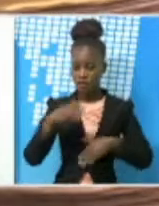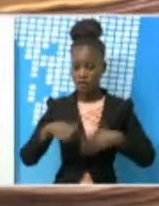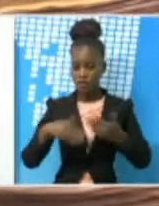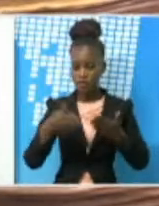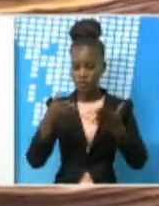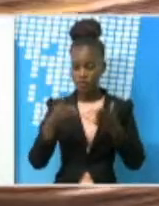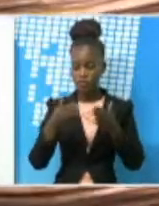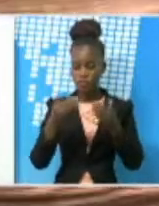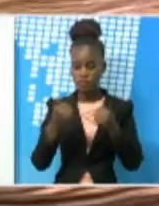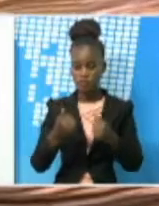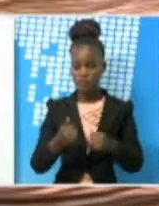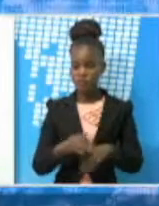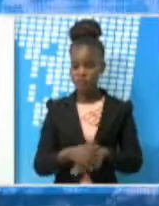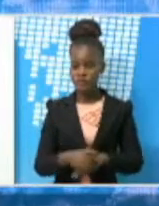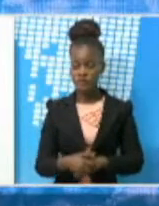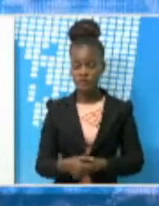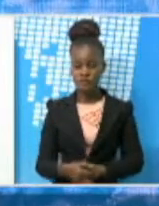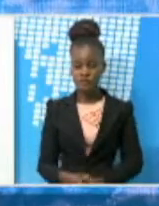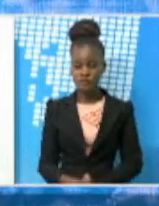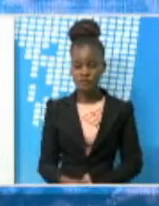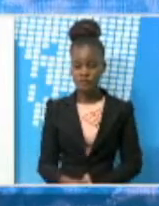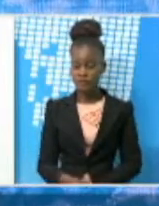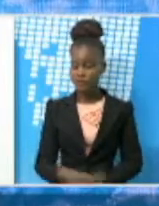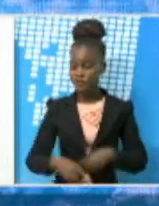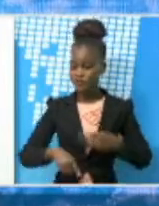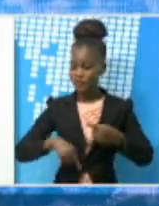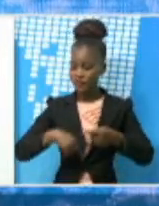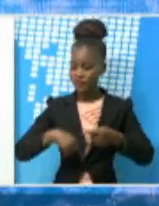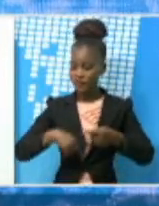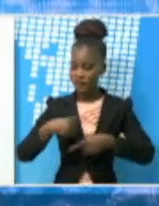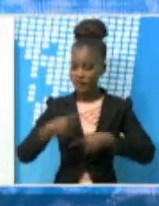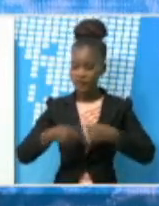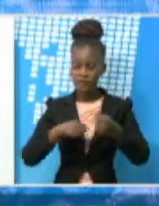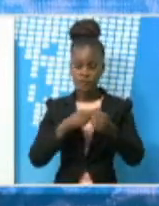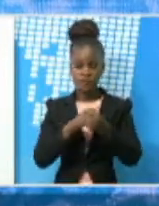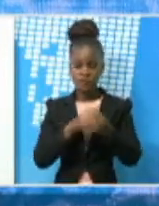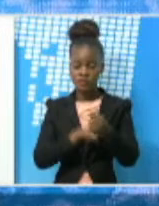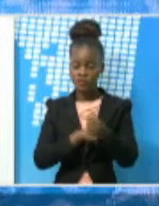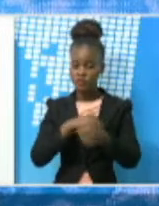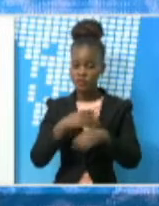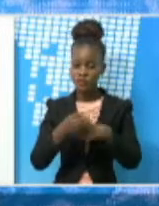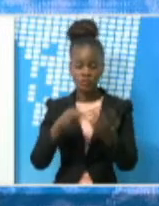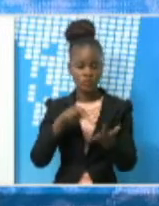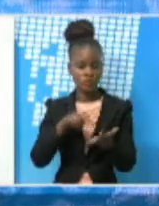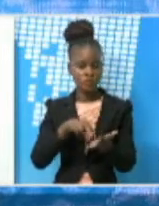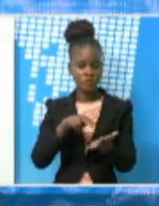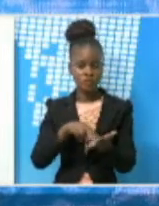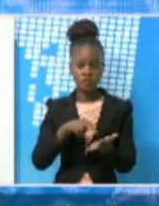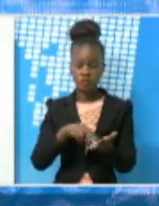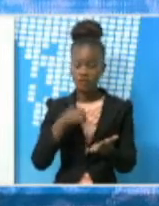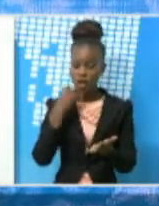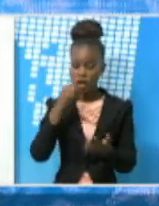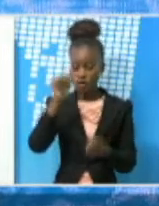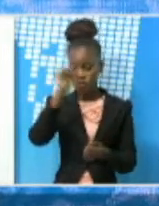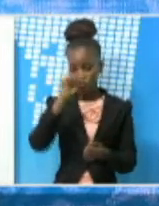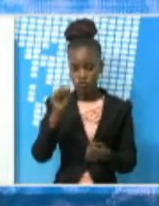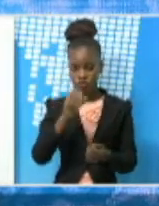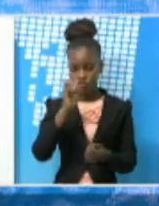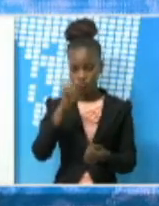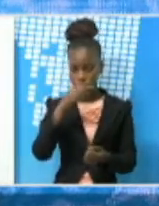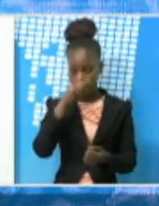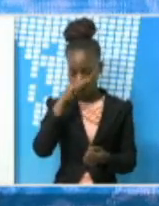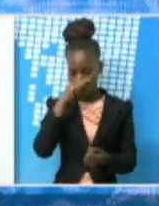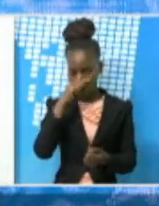up businesses. We have to continue supporting them, make them stand on their feet so that they make money